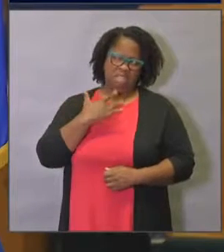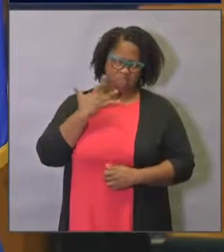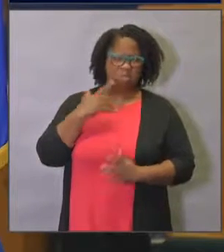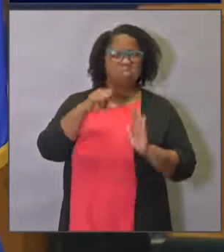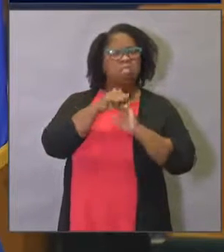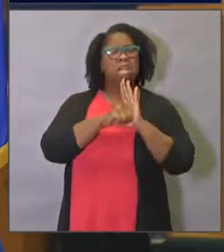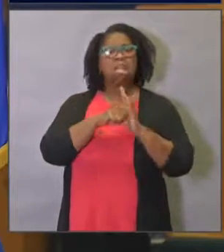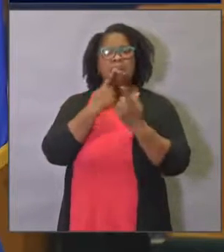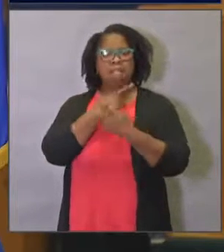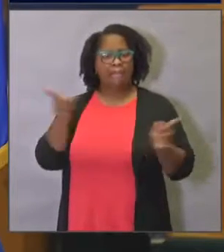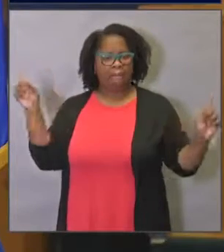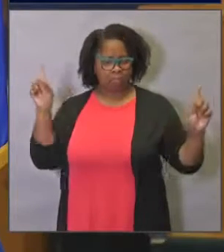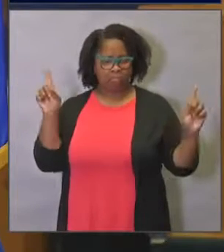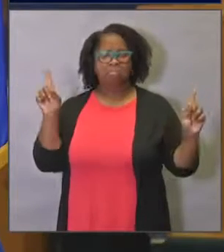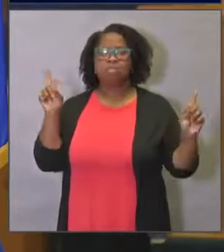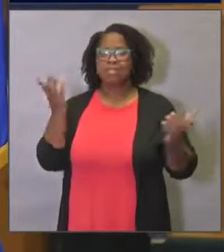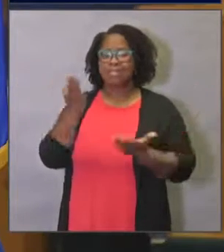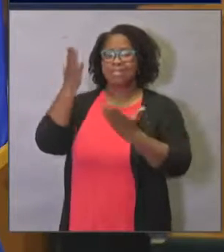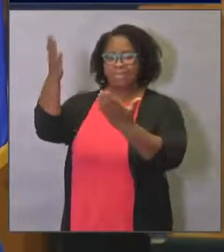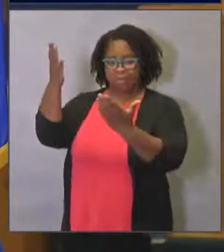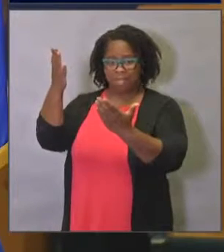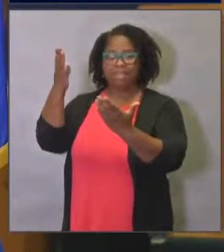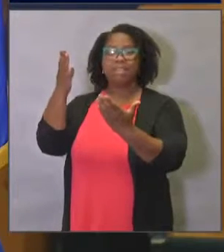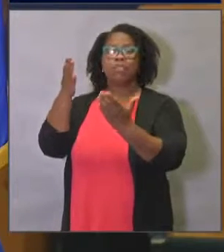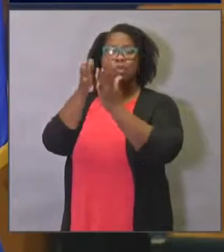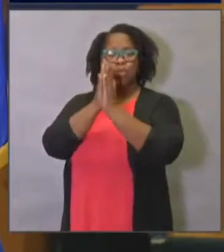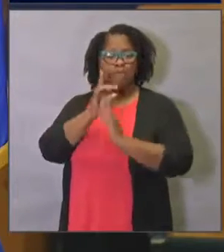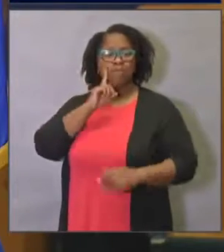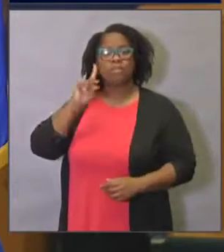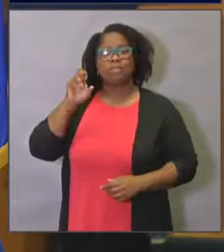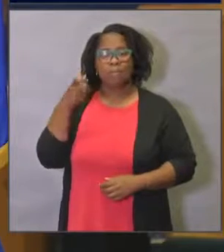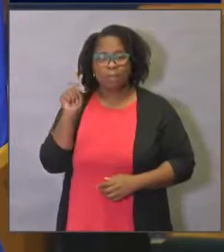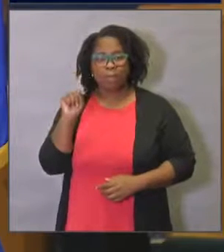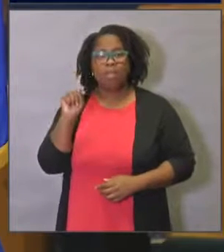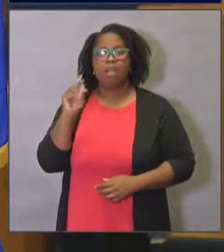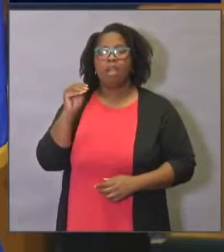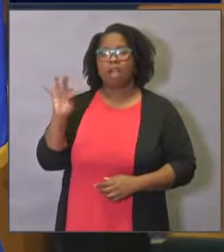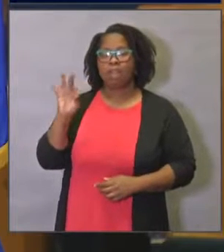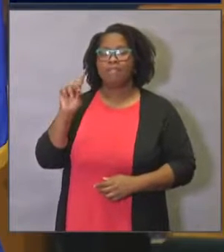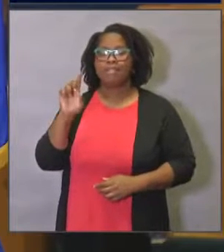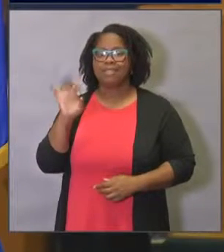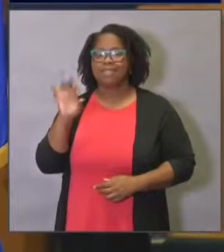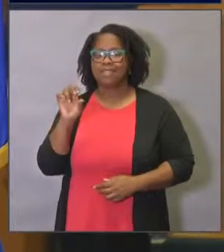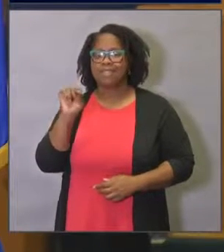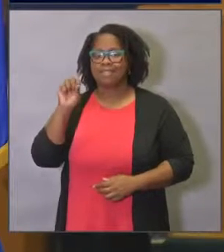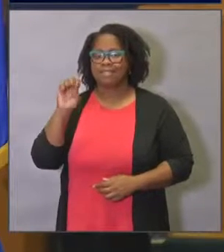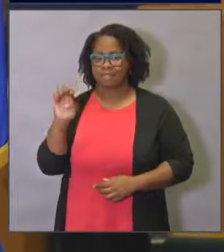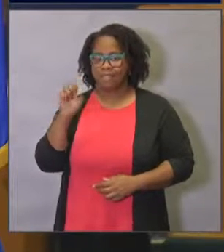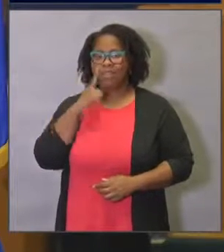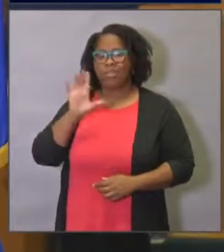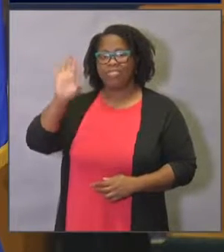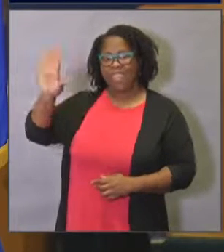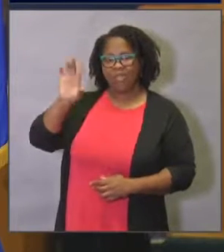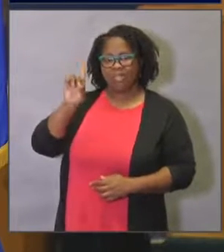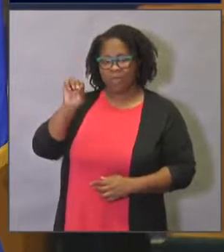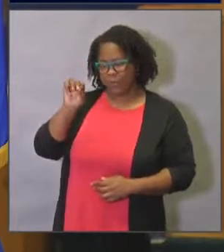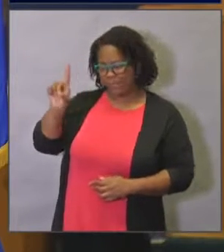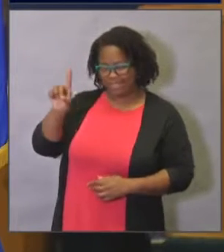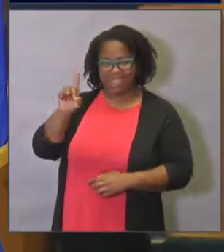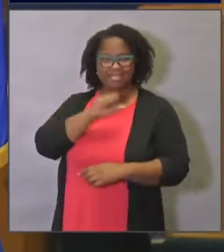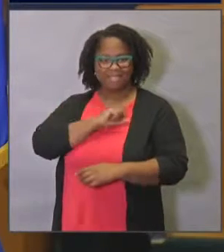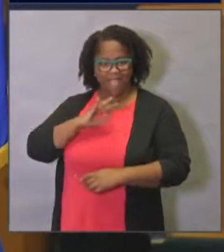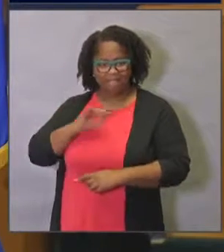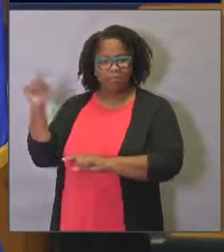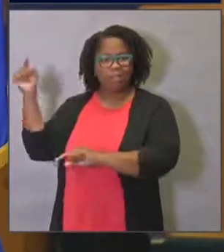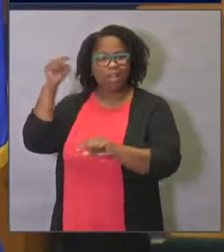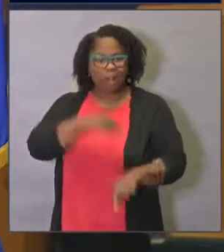submitted requests to the Department of Defense to have additional DoD staff come in to help staff hospitals